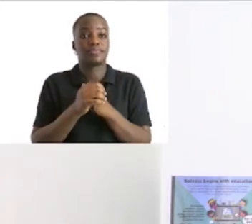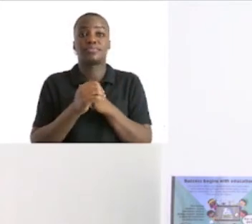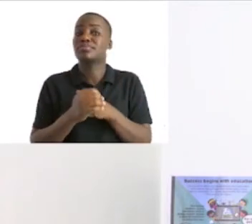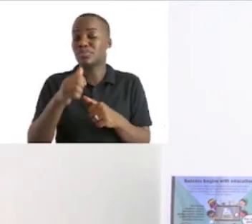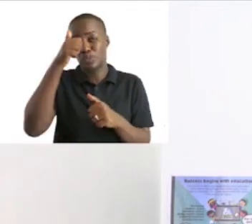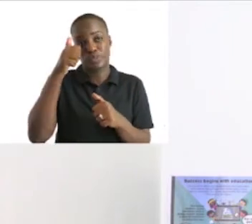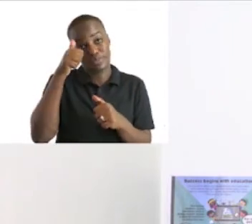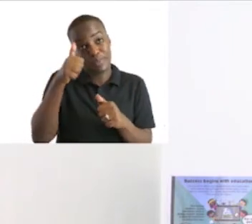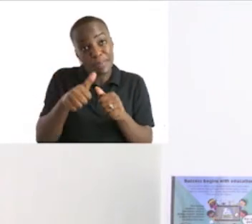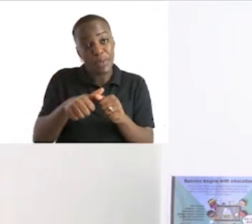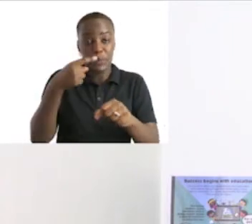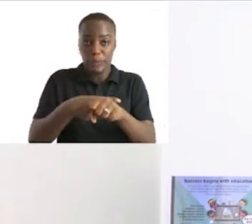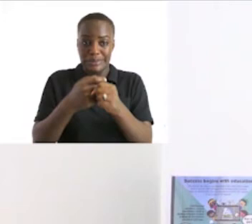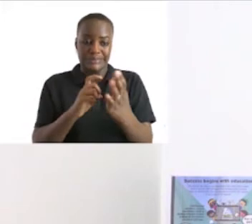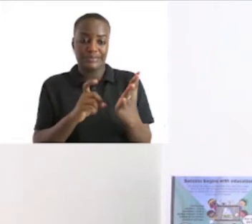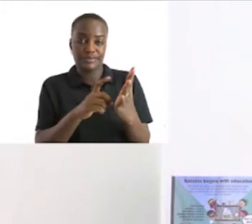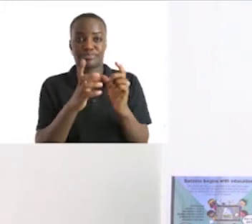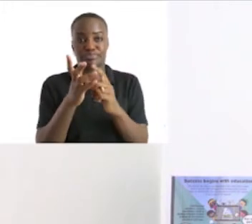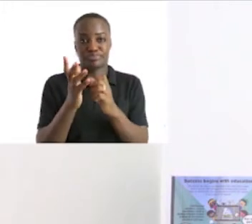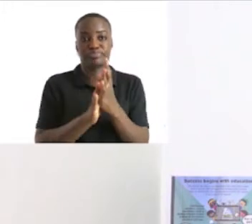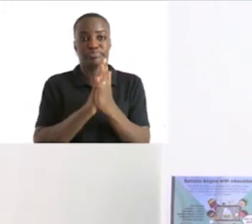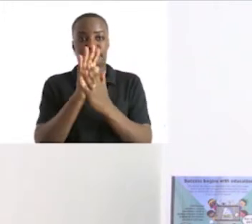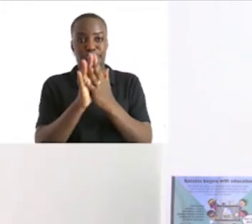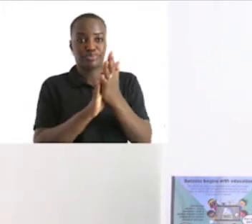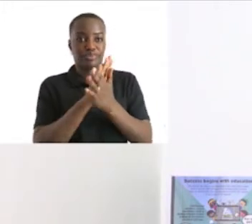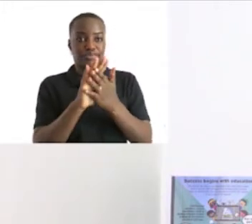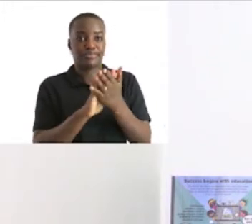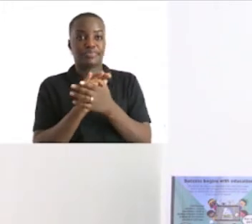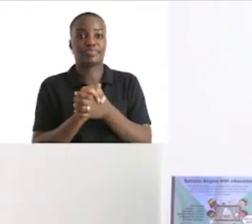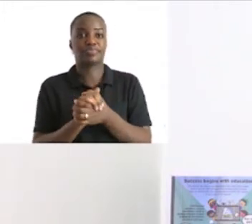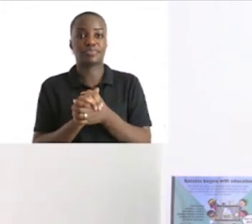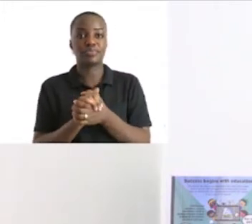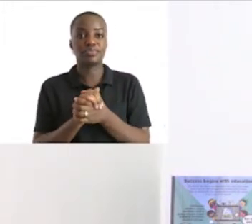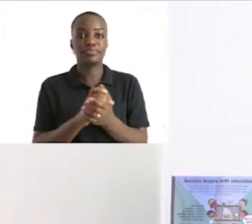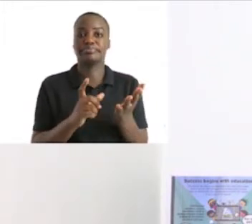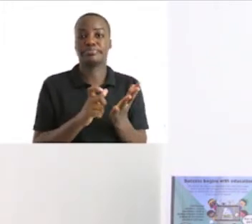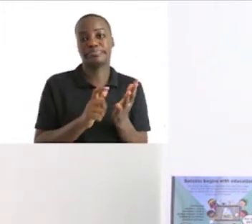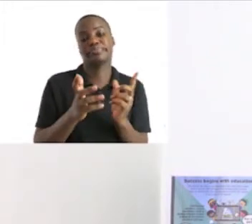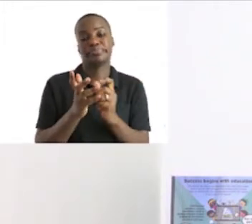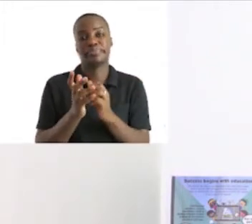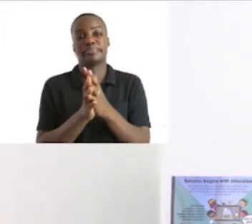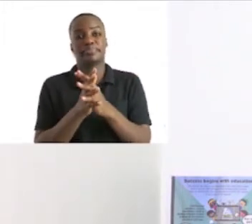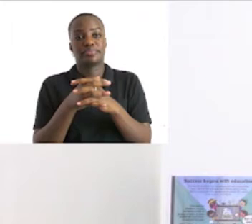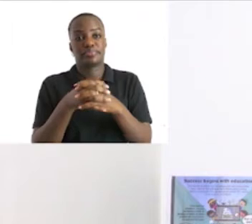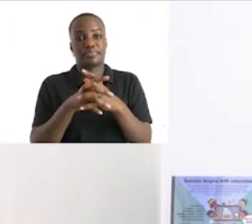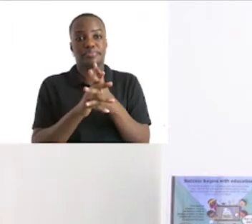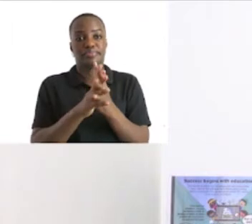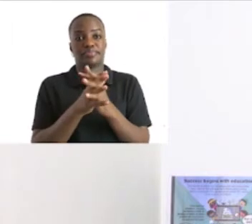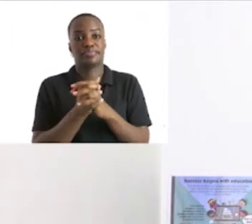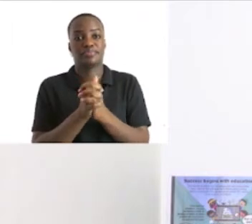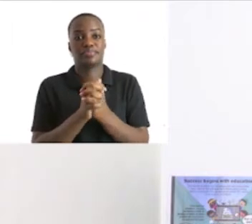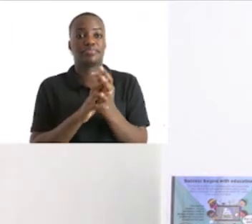to sanitize our hands. So let us take our sanitizer. 2 spritz.